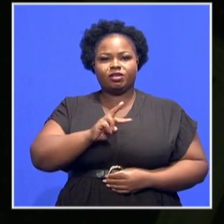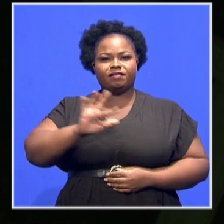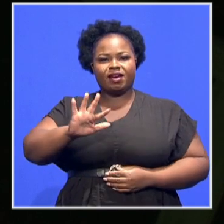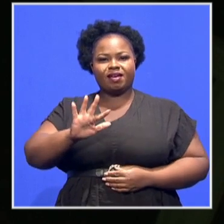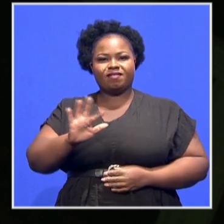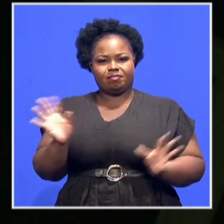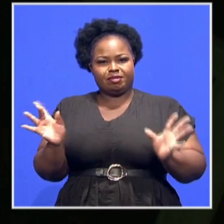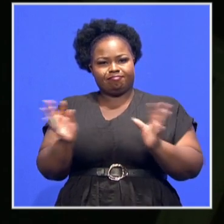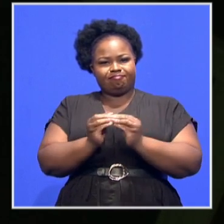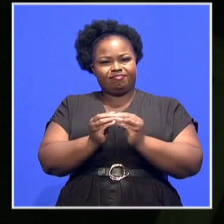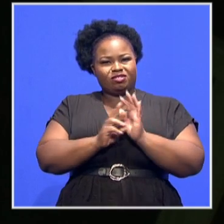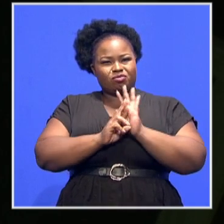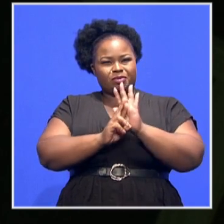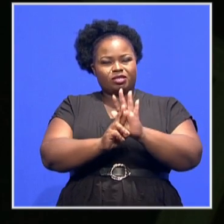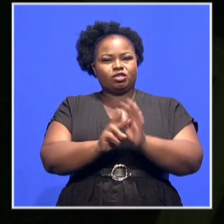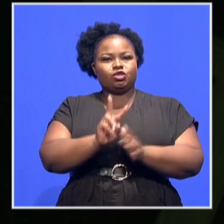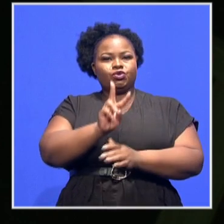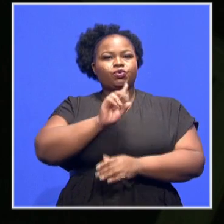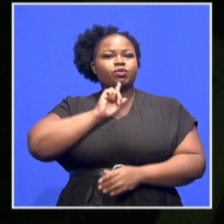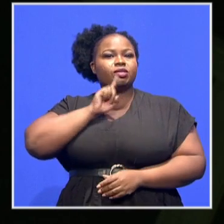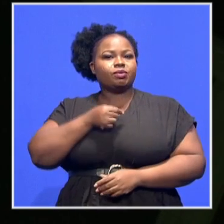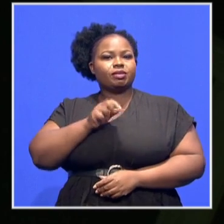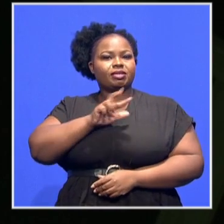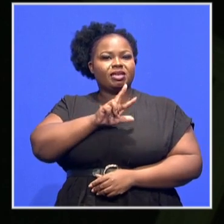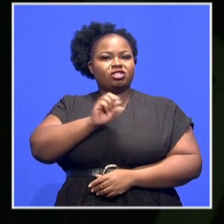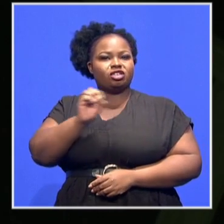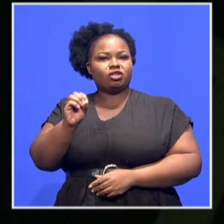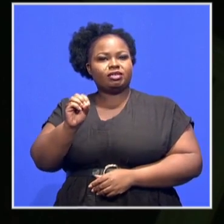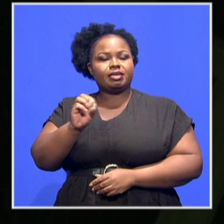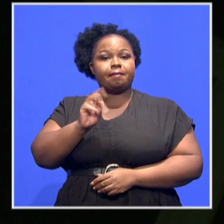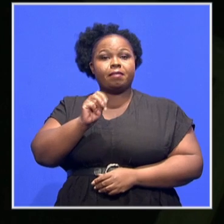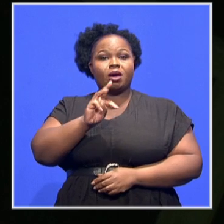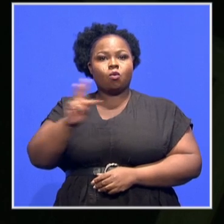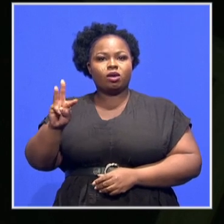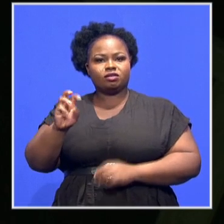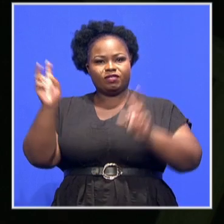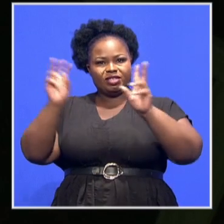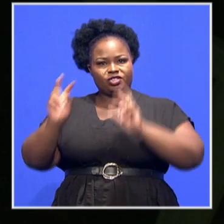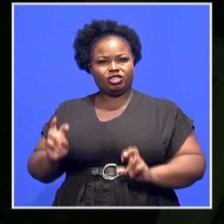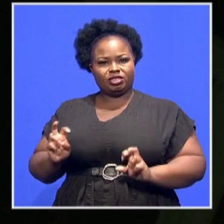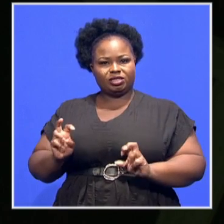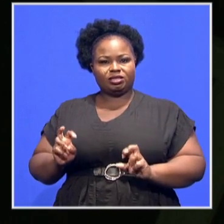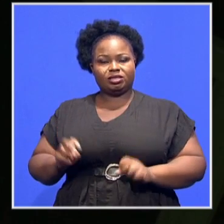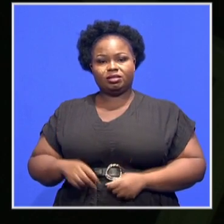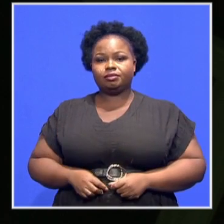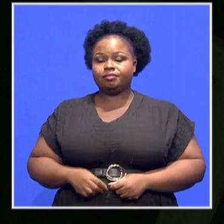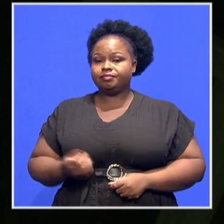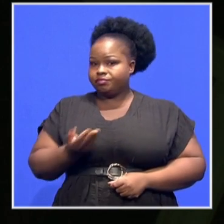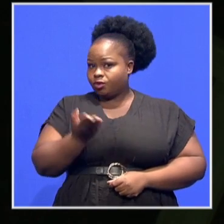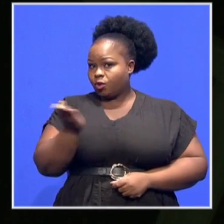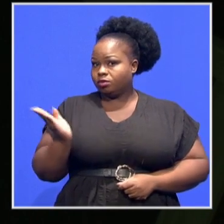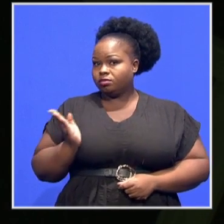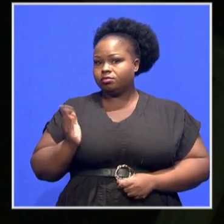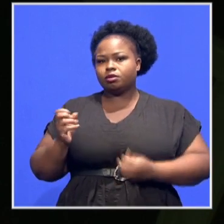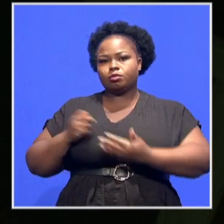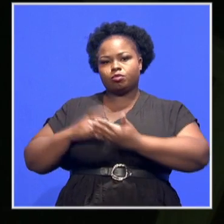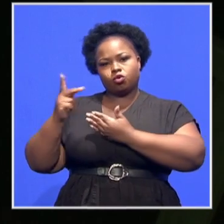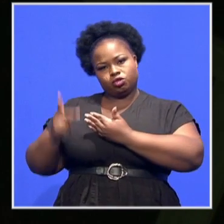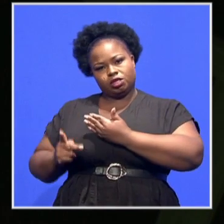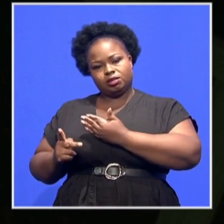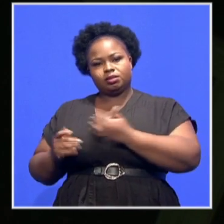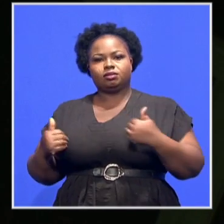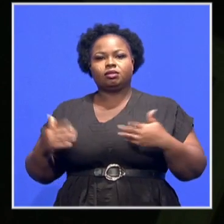2,800 megawatts of new energy. Now, these projects will soon be proceeding to